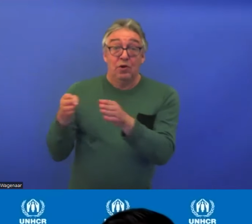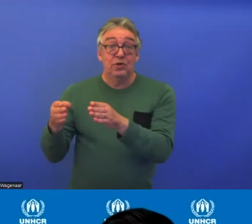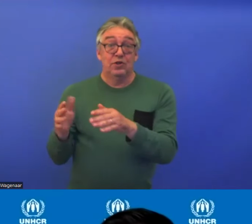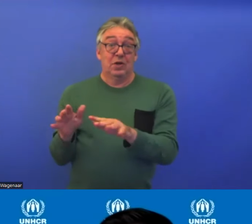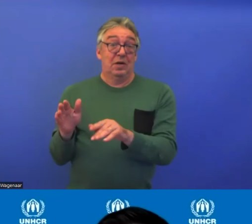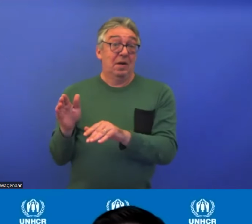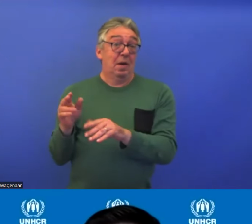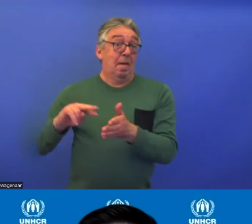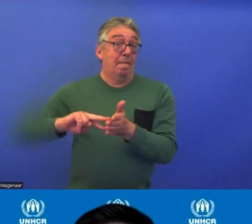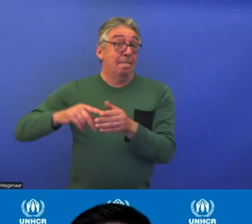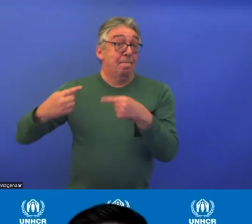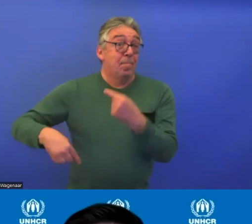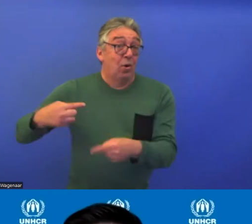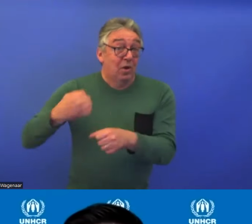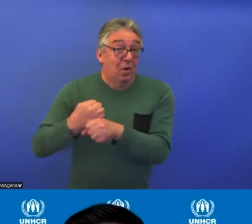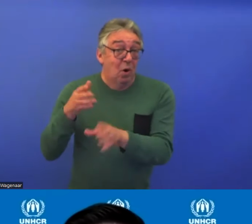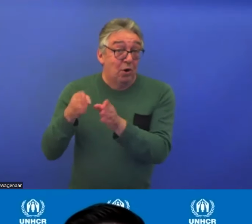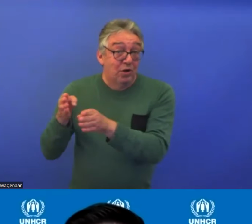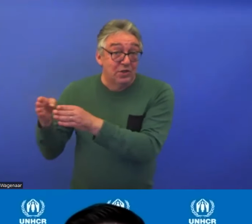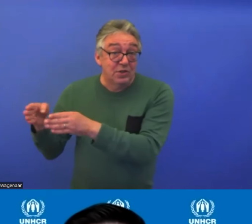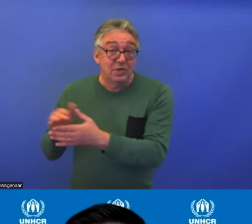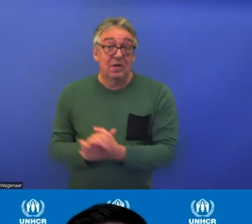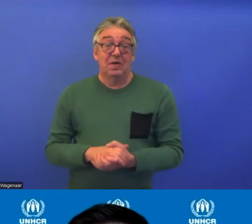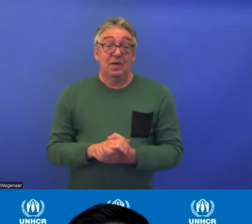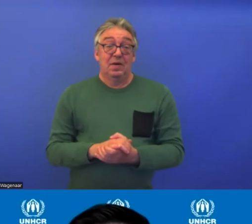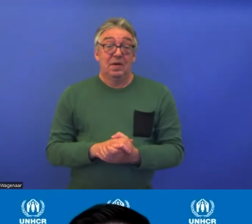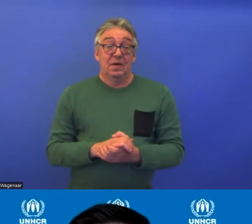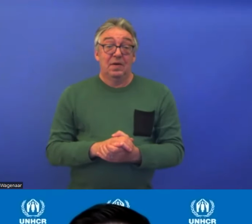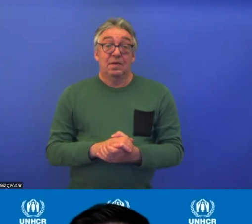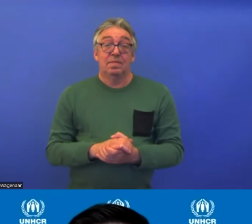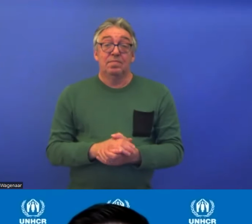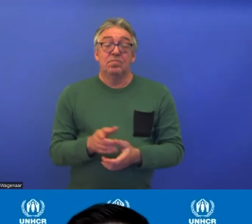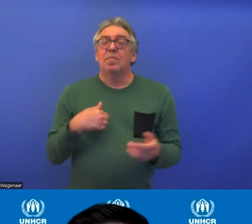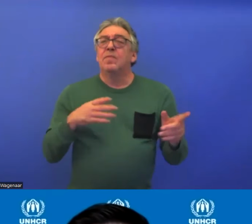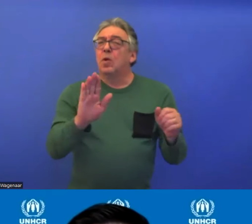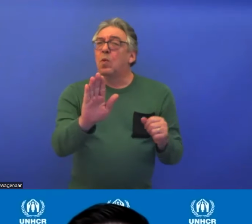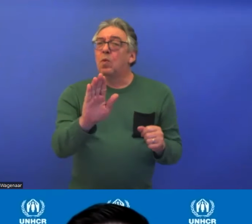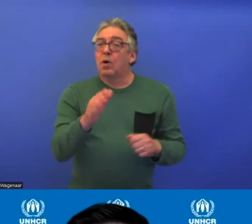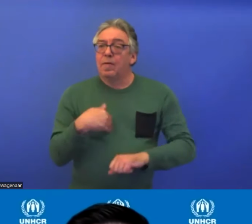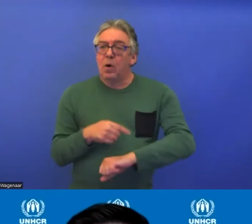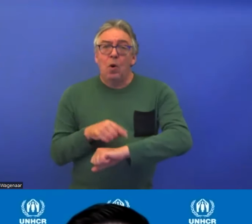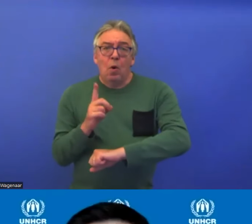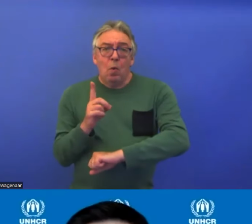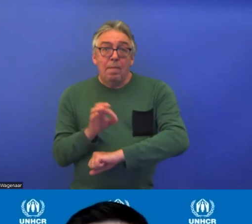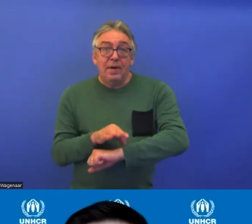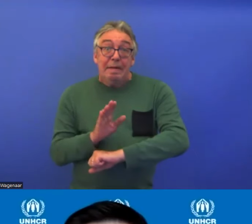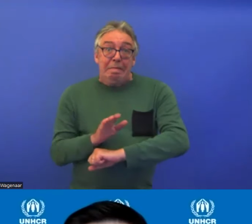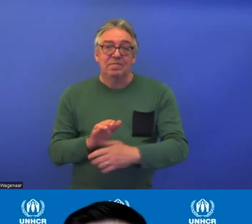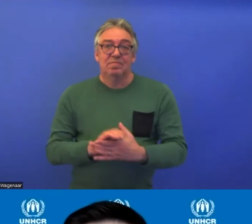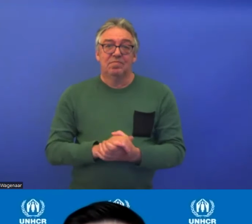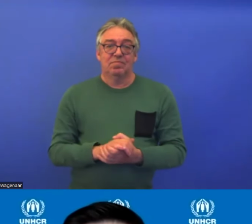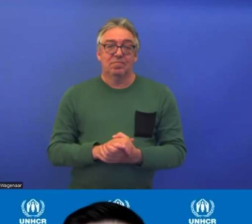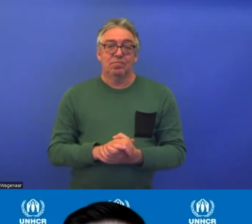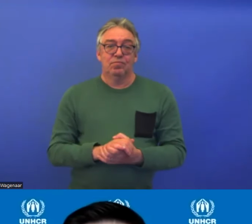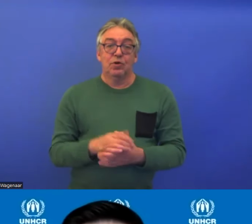link to the page with all the ratifications if I have 1 minute. Okay. Thank you. And Peter,